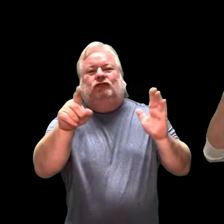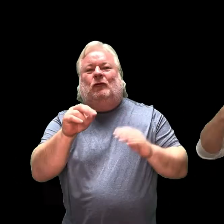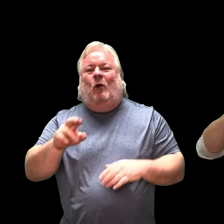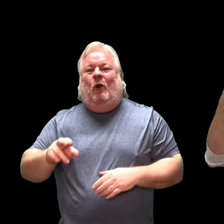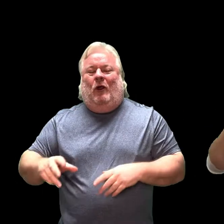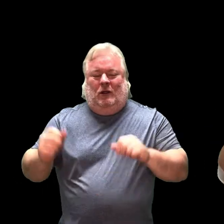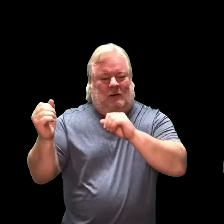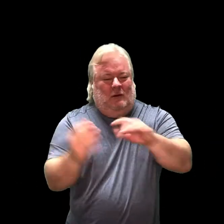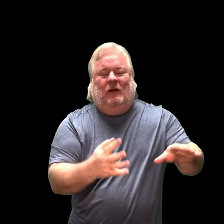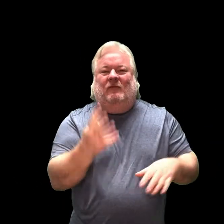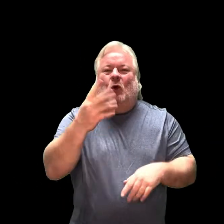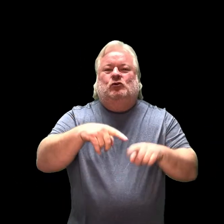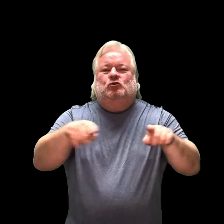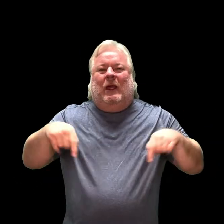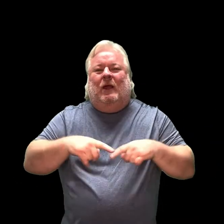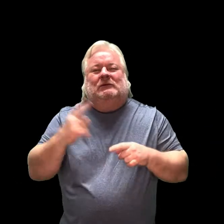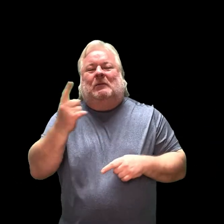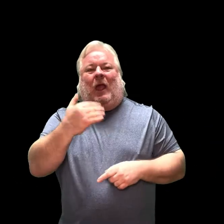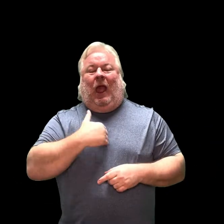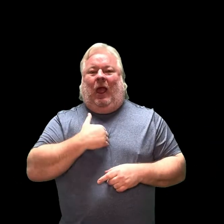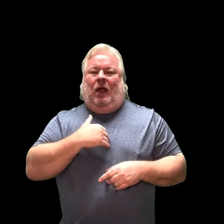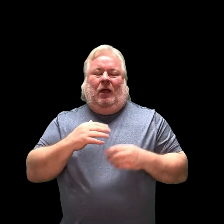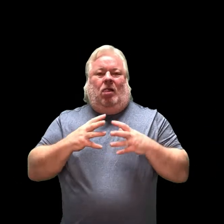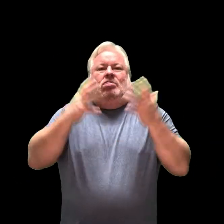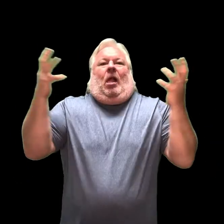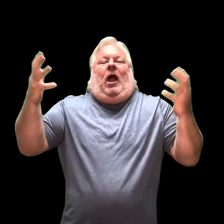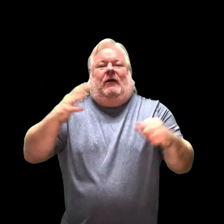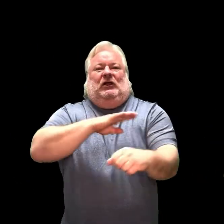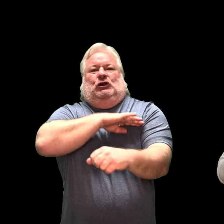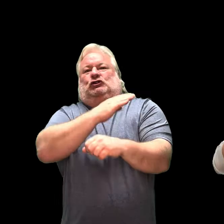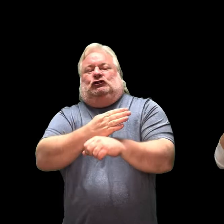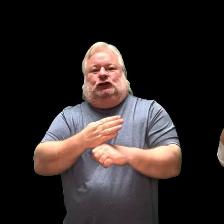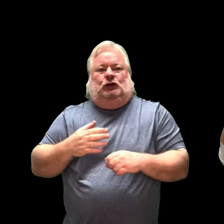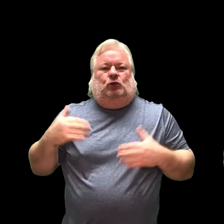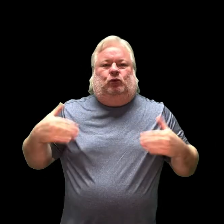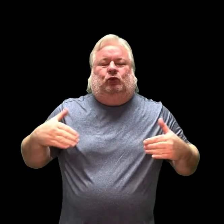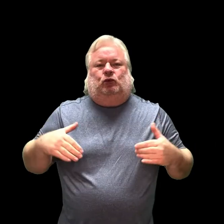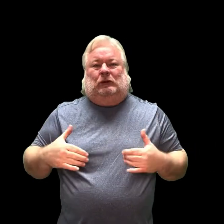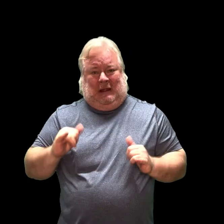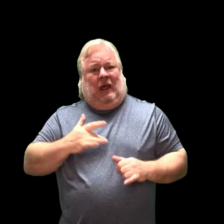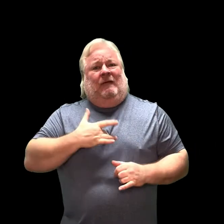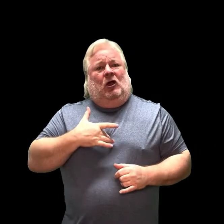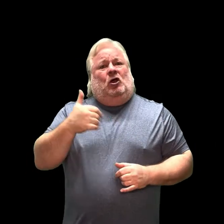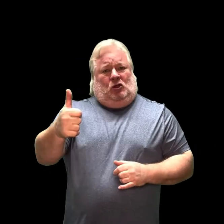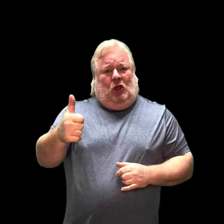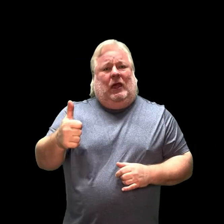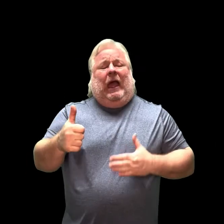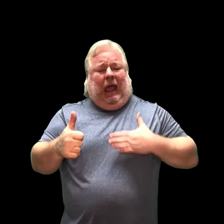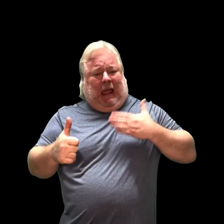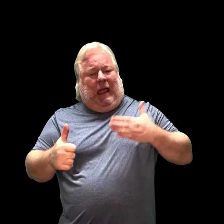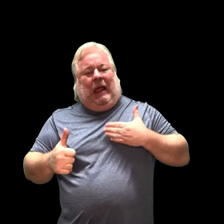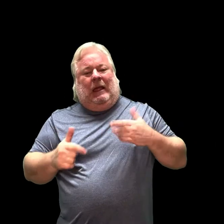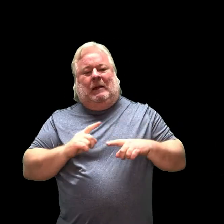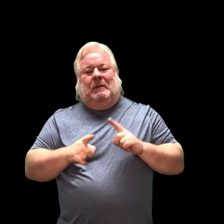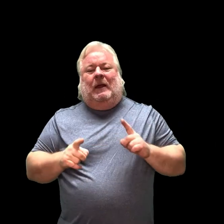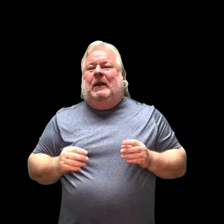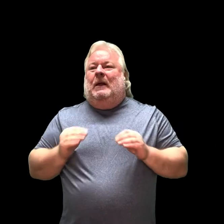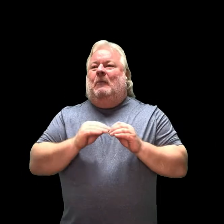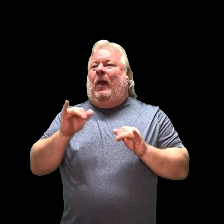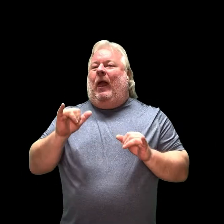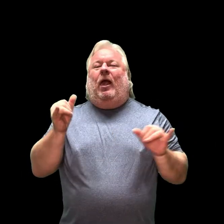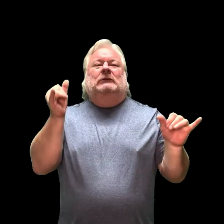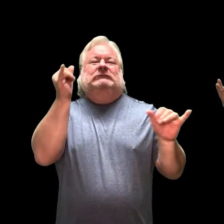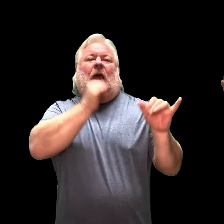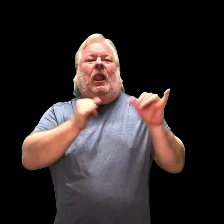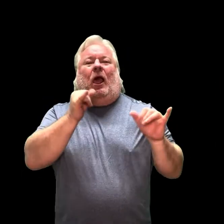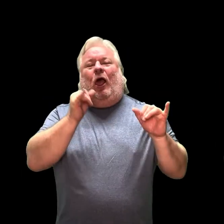all this extra energy, and you know, you still could feel really good and happy, but it's a little more of